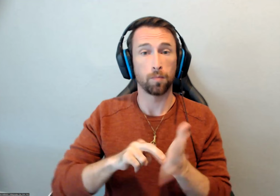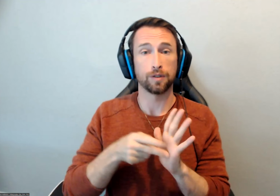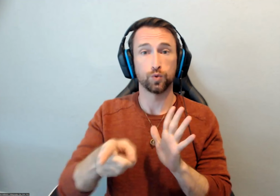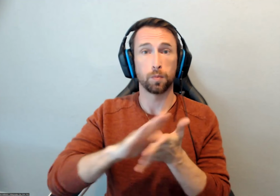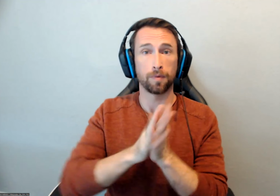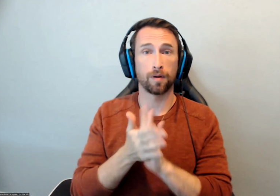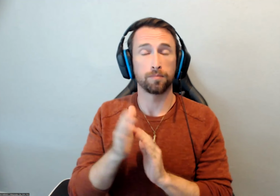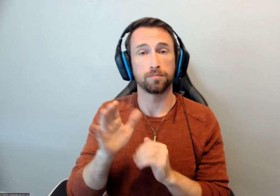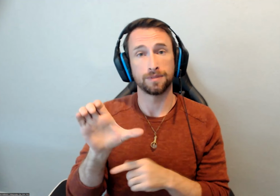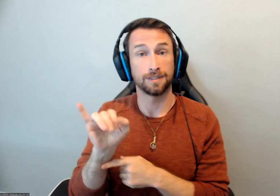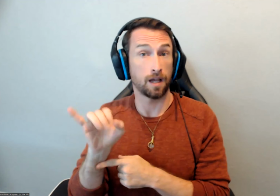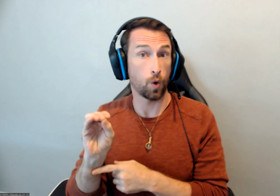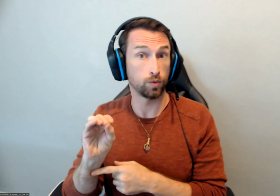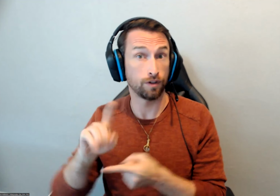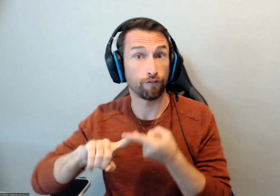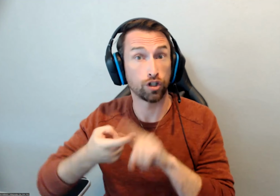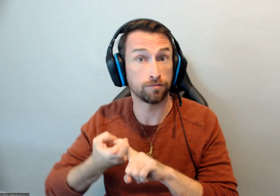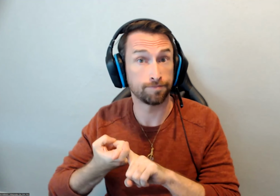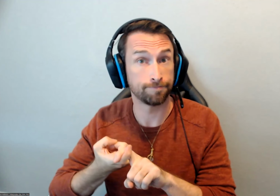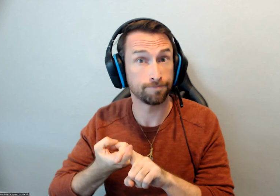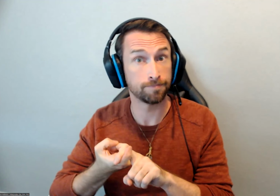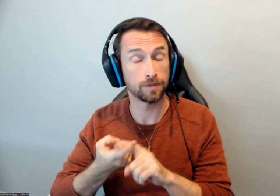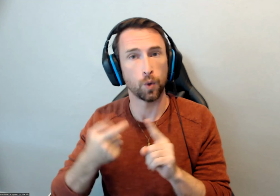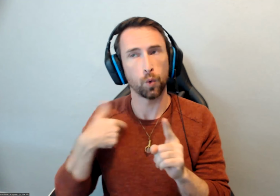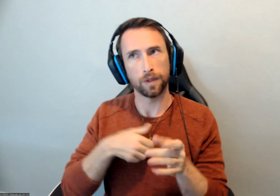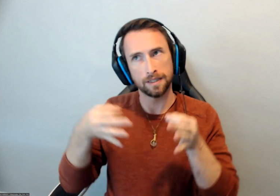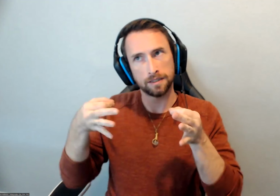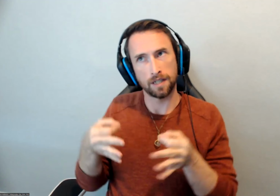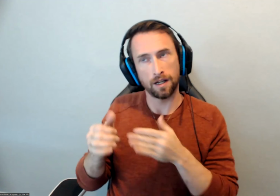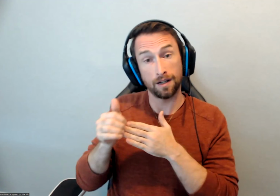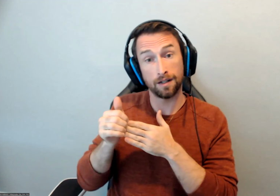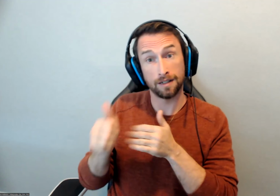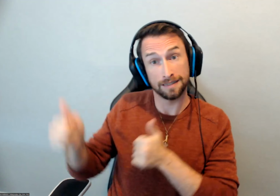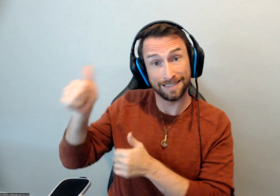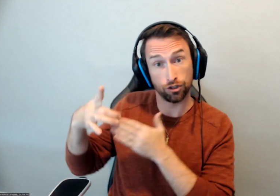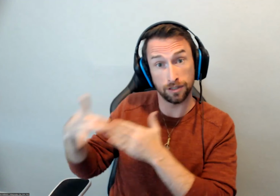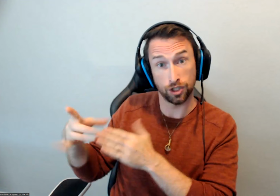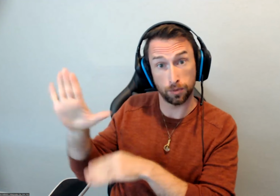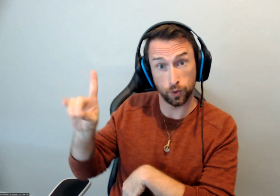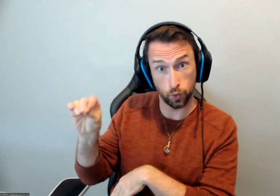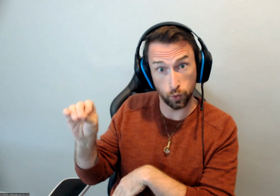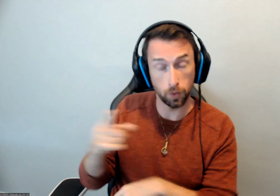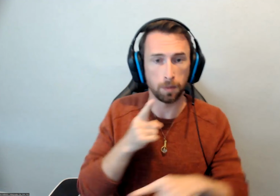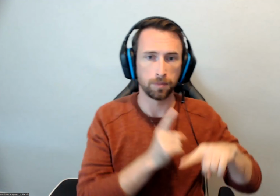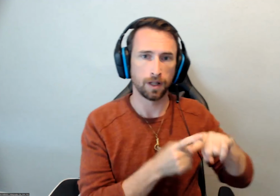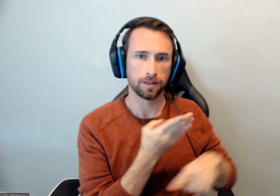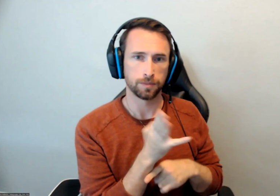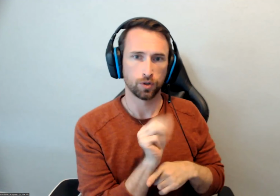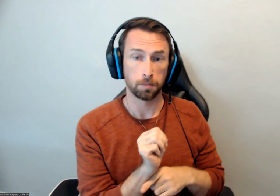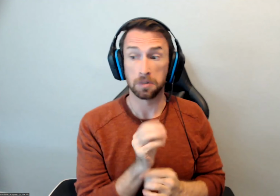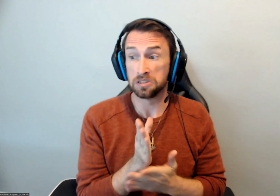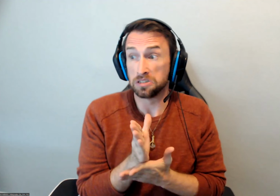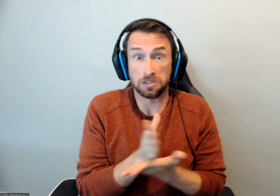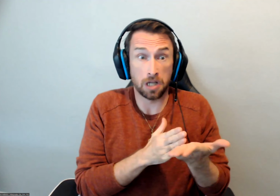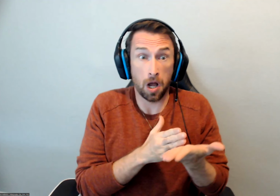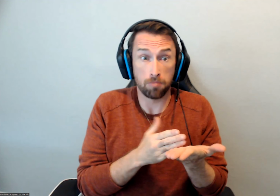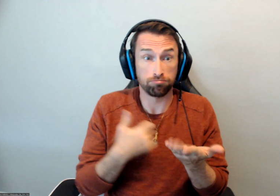sure that we define what the senior leaders do and what BRM does. There are organizations that do this without a BRM program. They make their senior leaders do